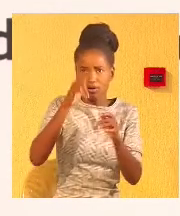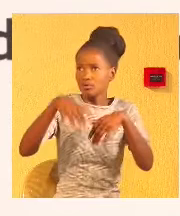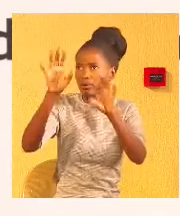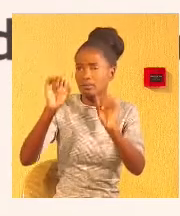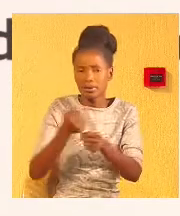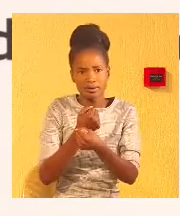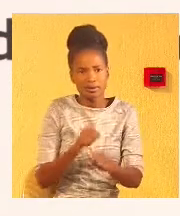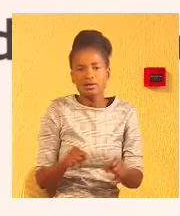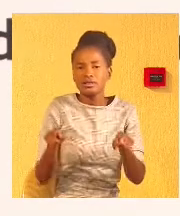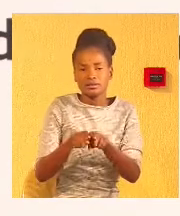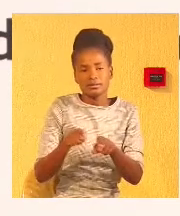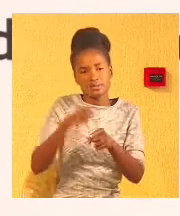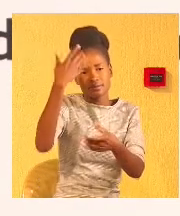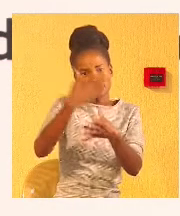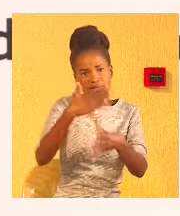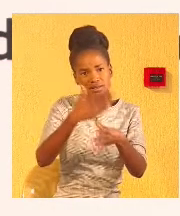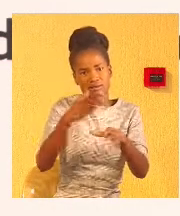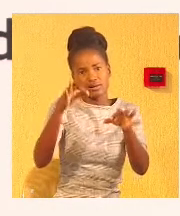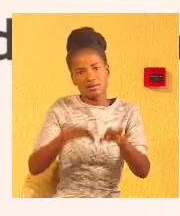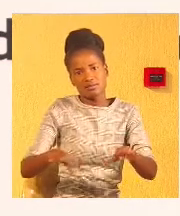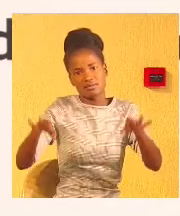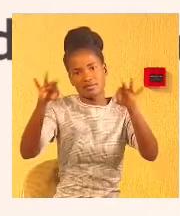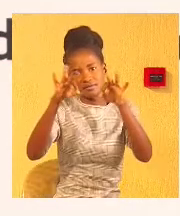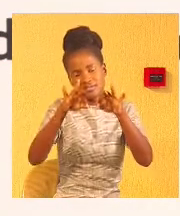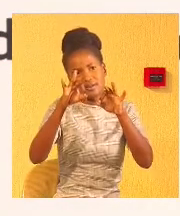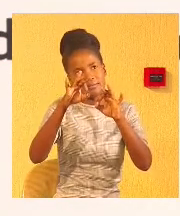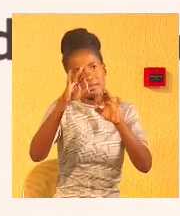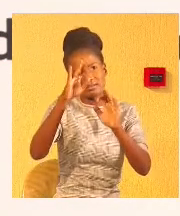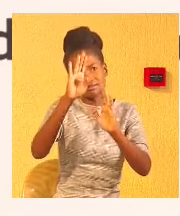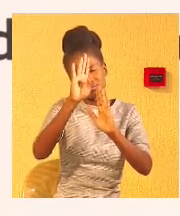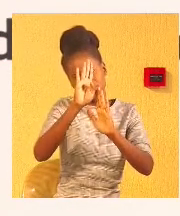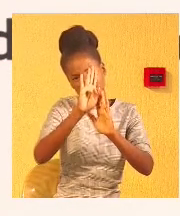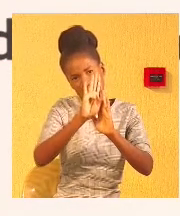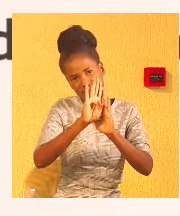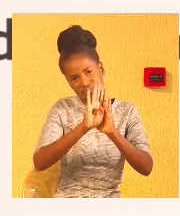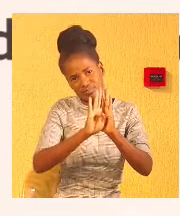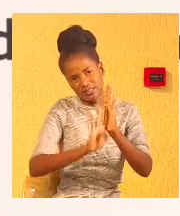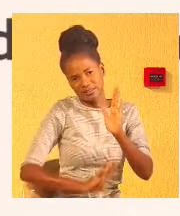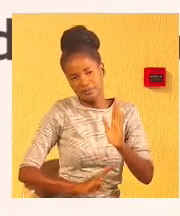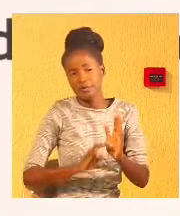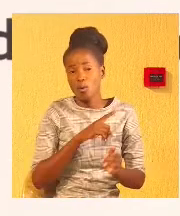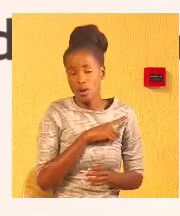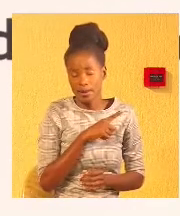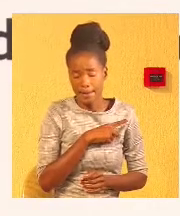level of production that one might have got. In the sense